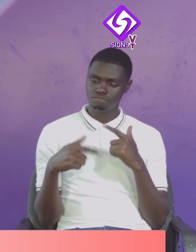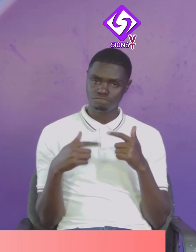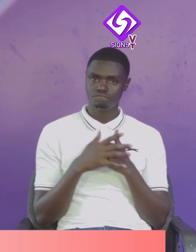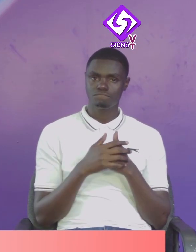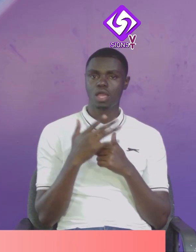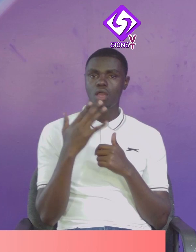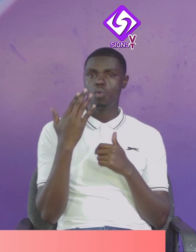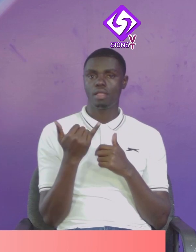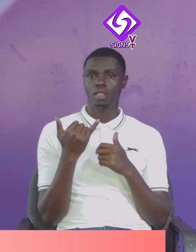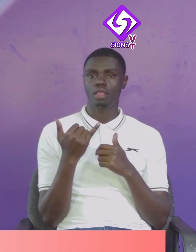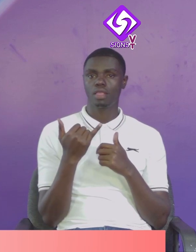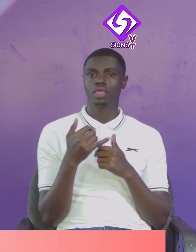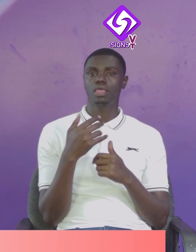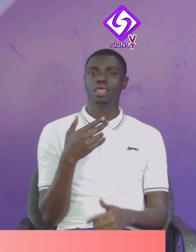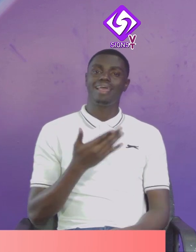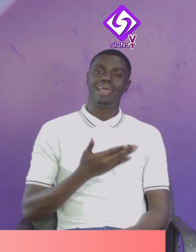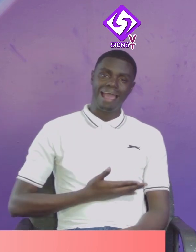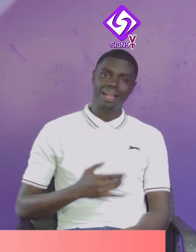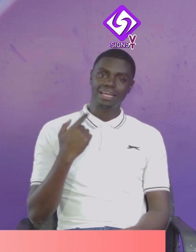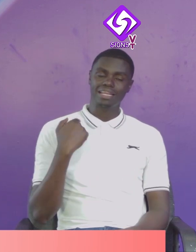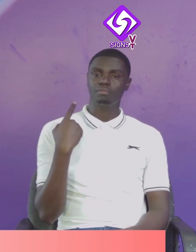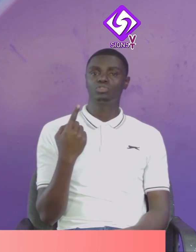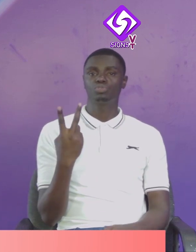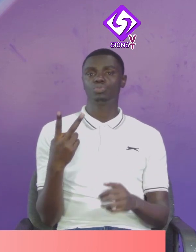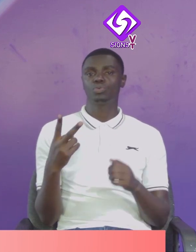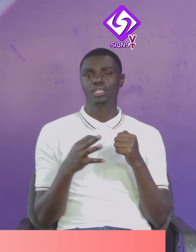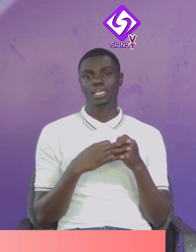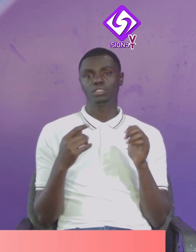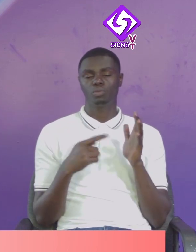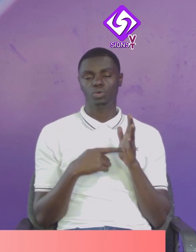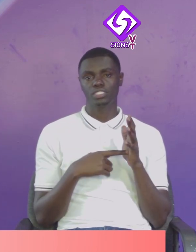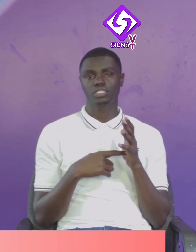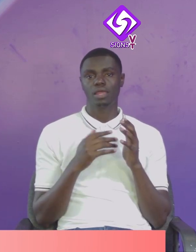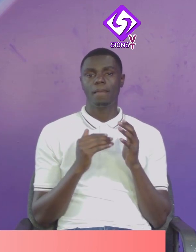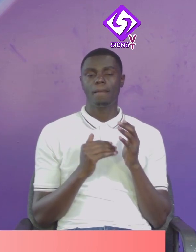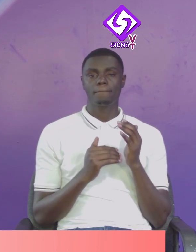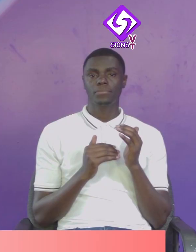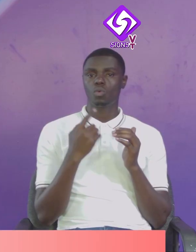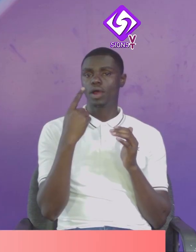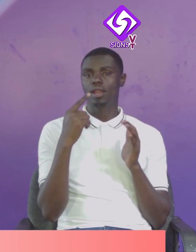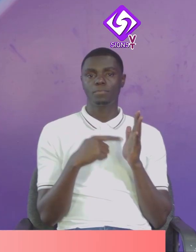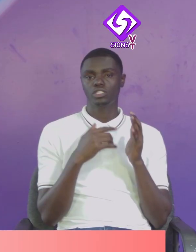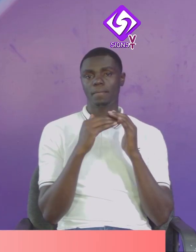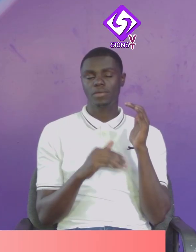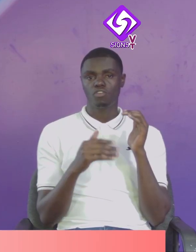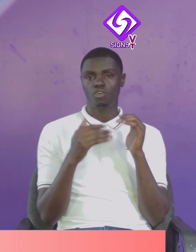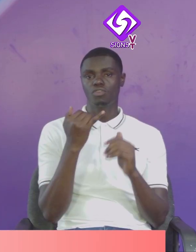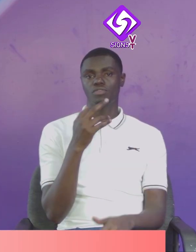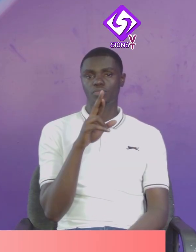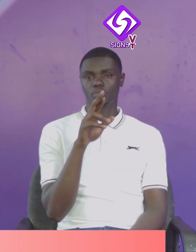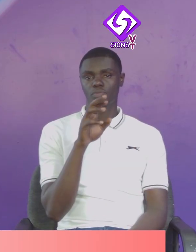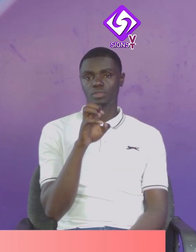because the likes of Hungary, who are second with 8 points, only a point ahead of Republic of Ireland, they are